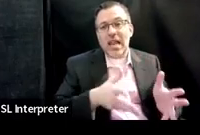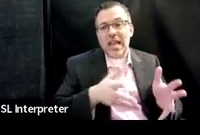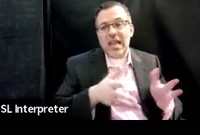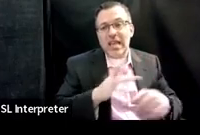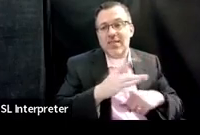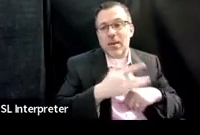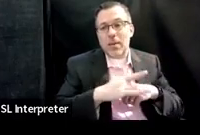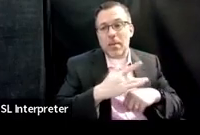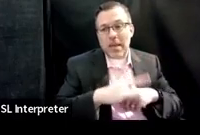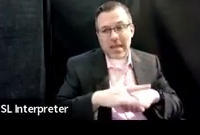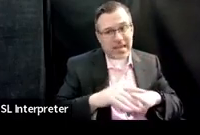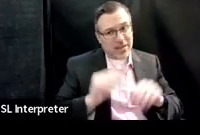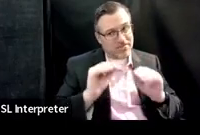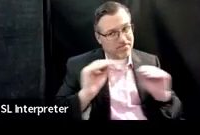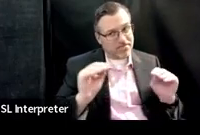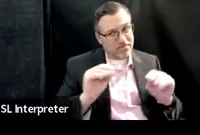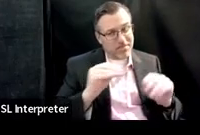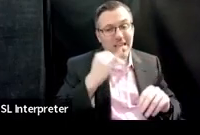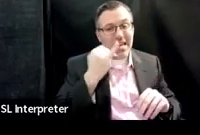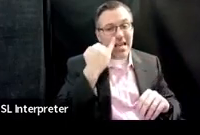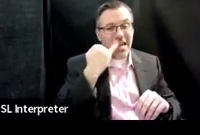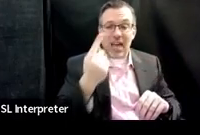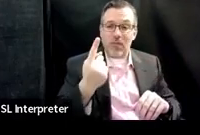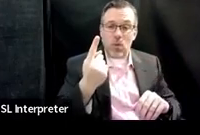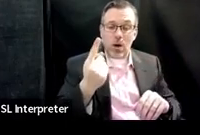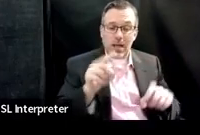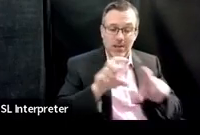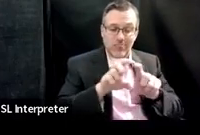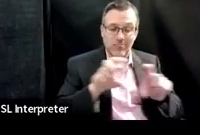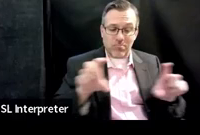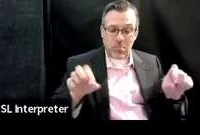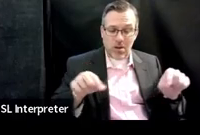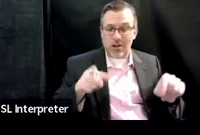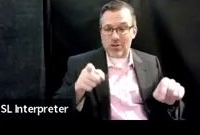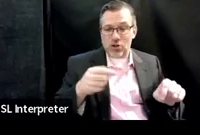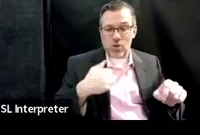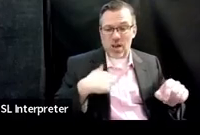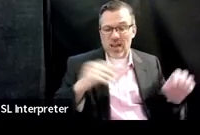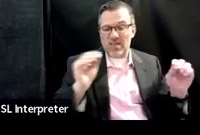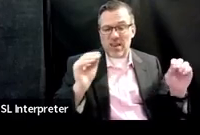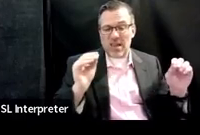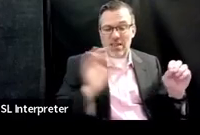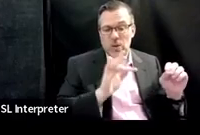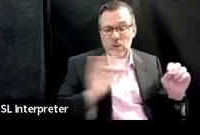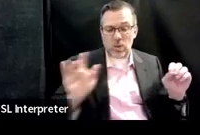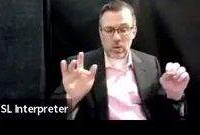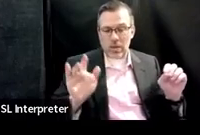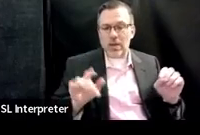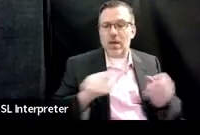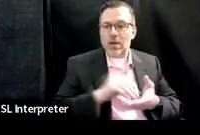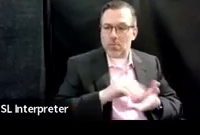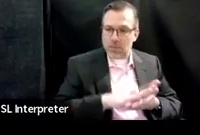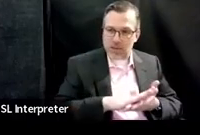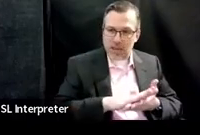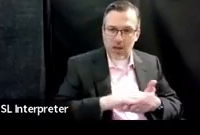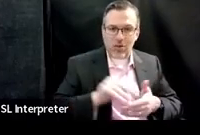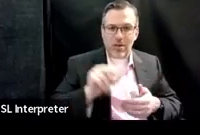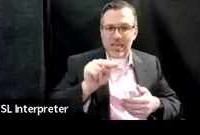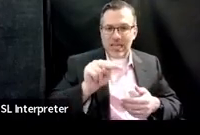If you have a spot where you have no information to put in there, just put in none at this time or not applicable.